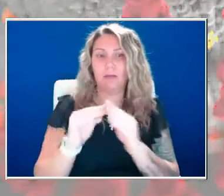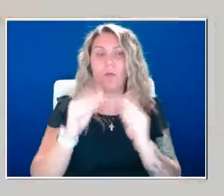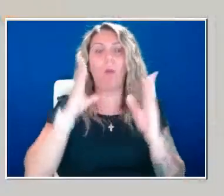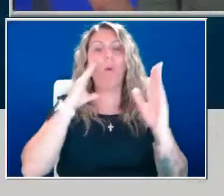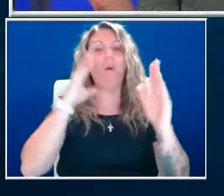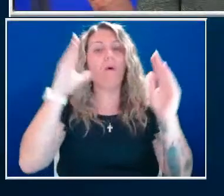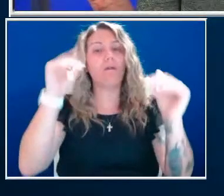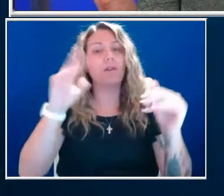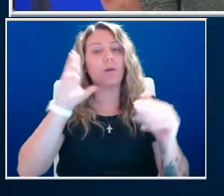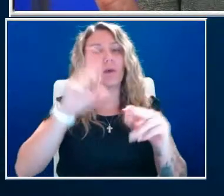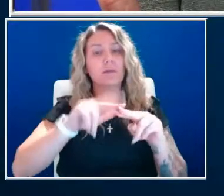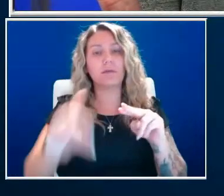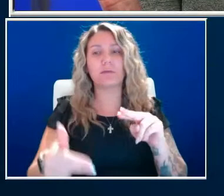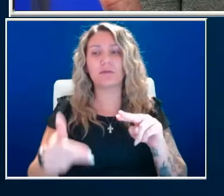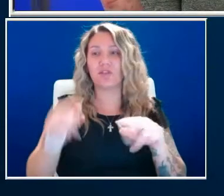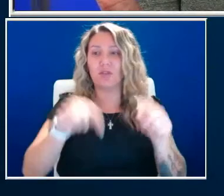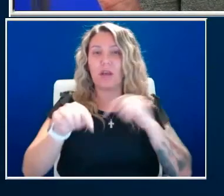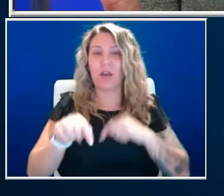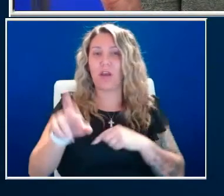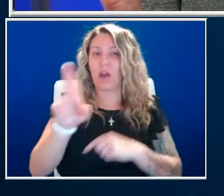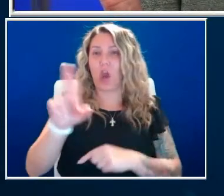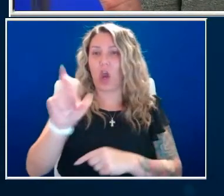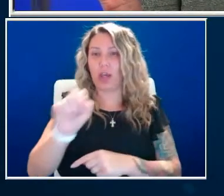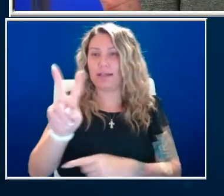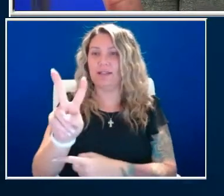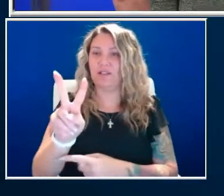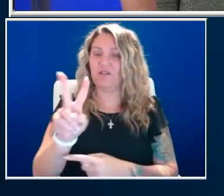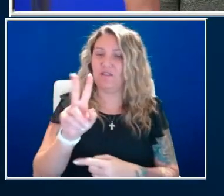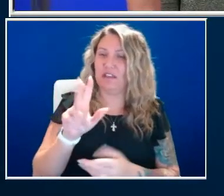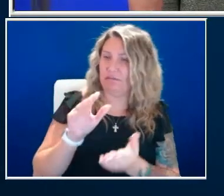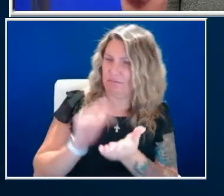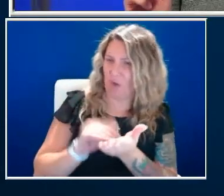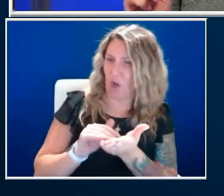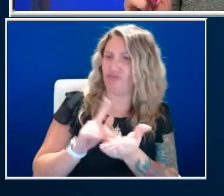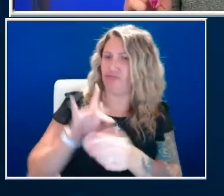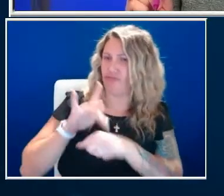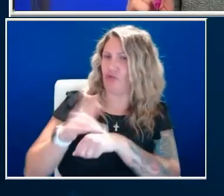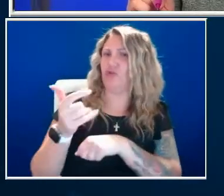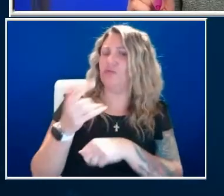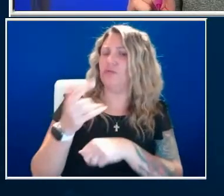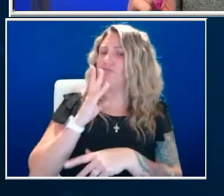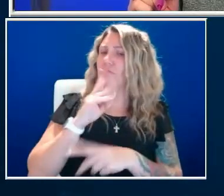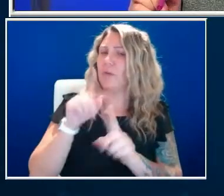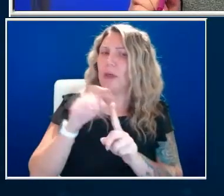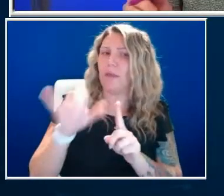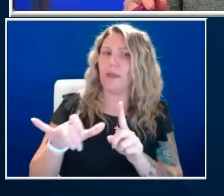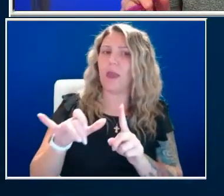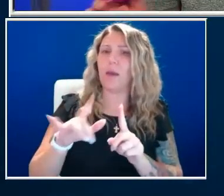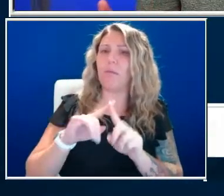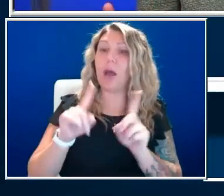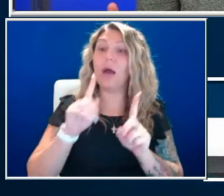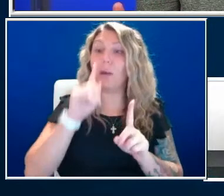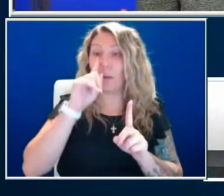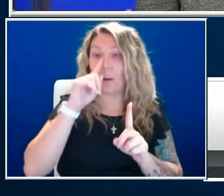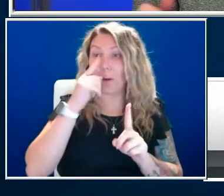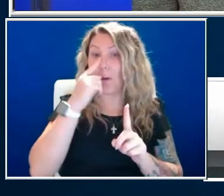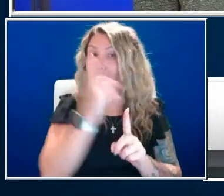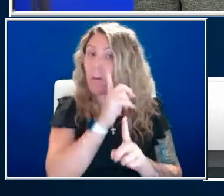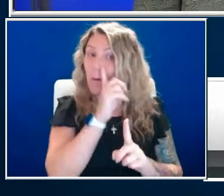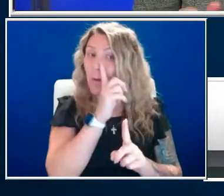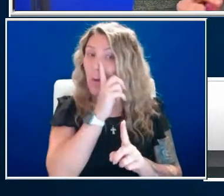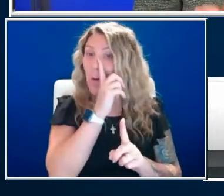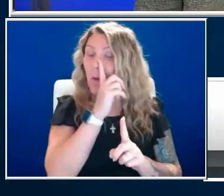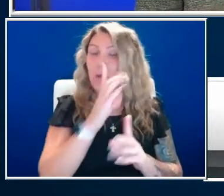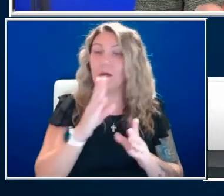back to RSV. Dr. Sood was on earlier talking about that, you know, but nose swabs may help distinguish babies with RSV who need